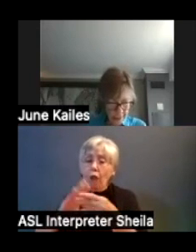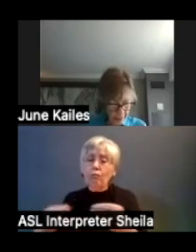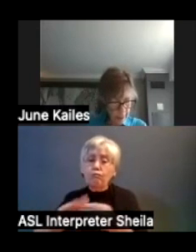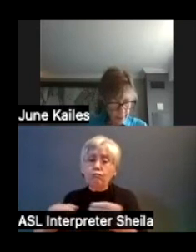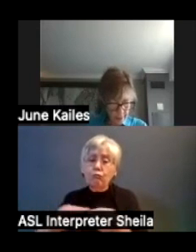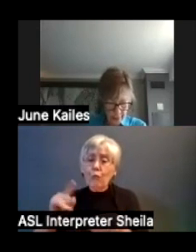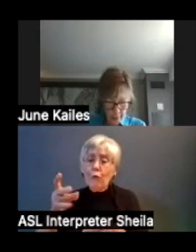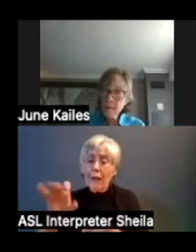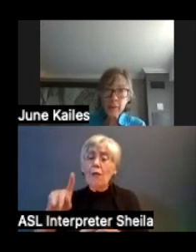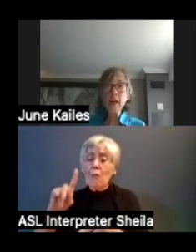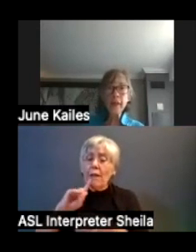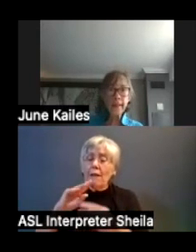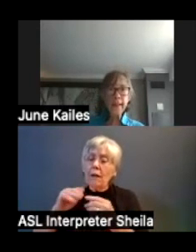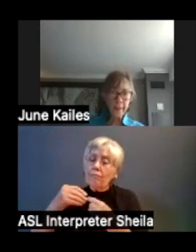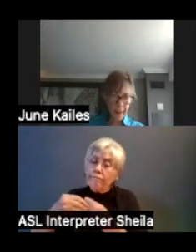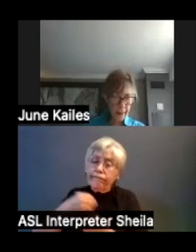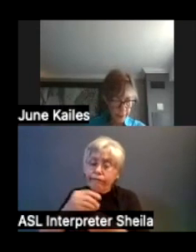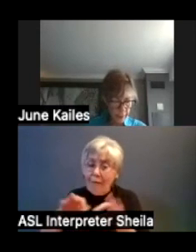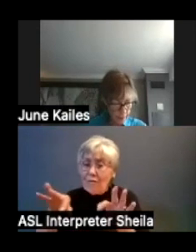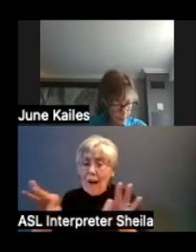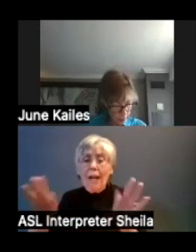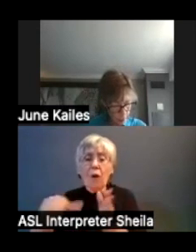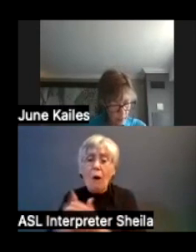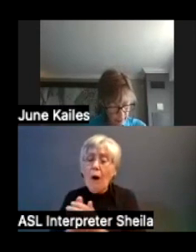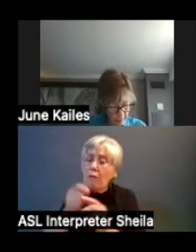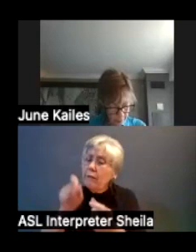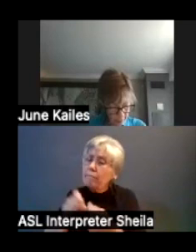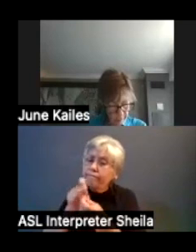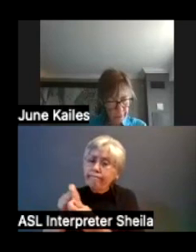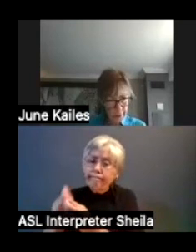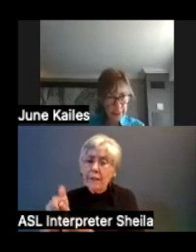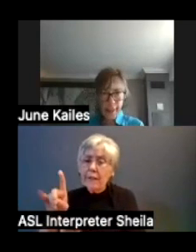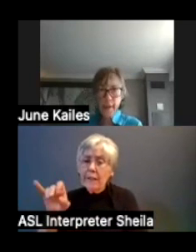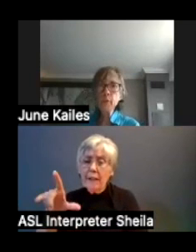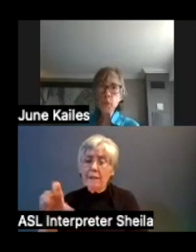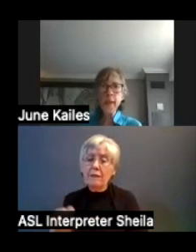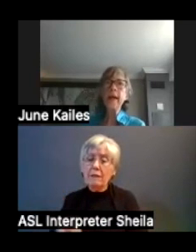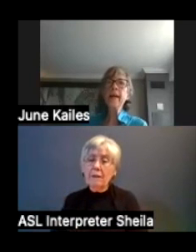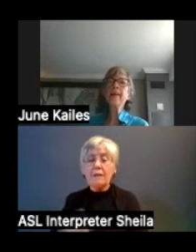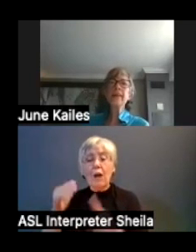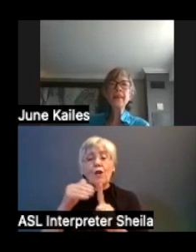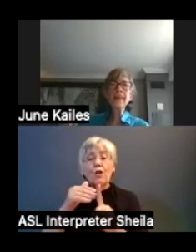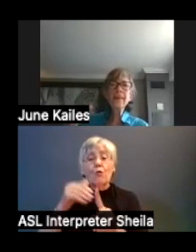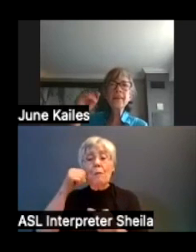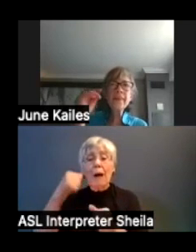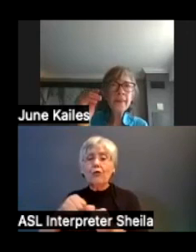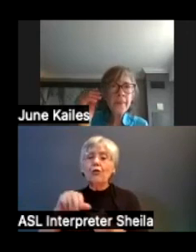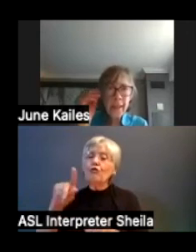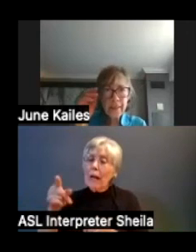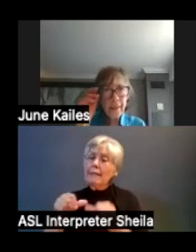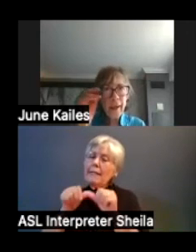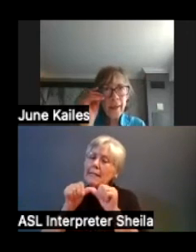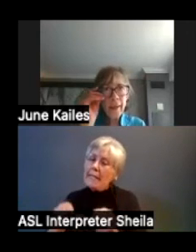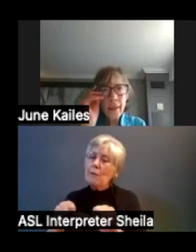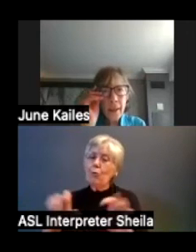the details. It's what we've done here, and a reminder that we have to just keep doing it.